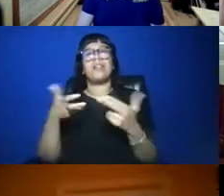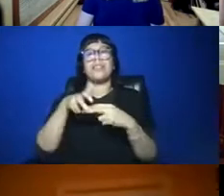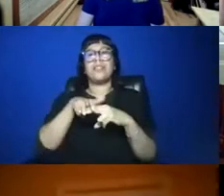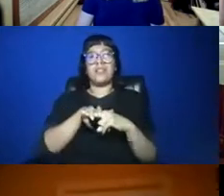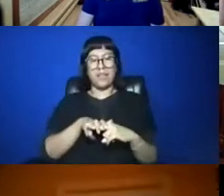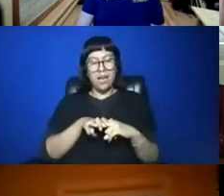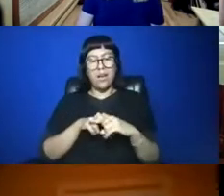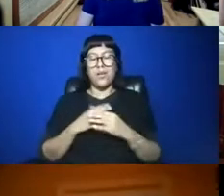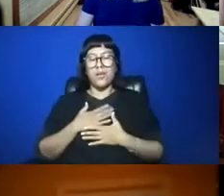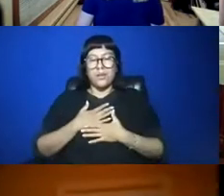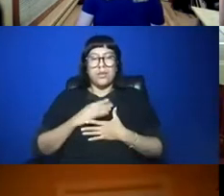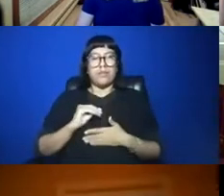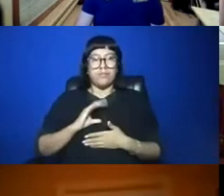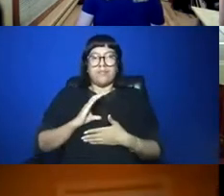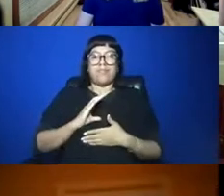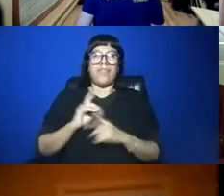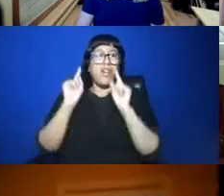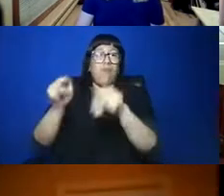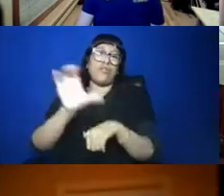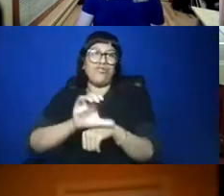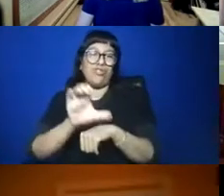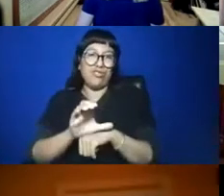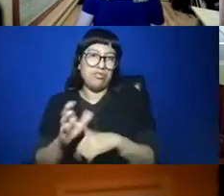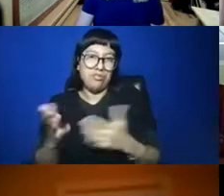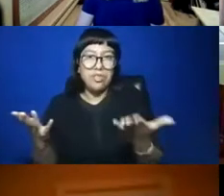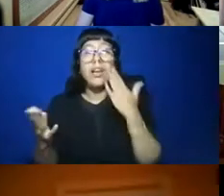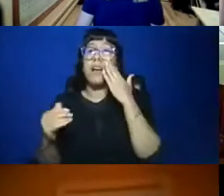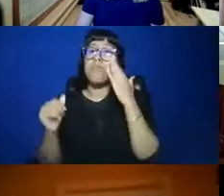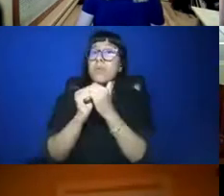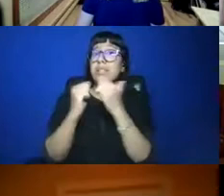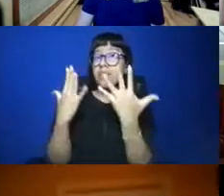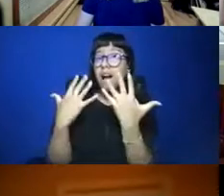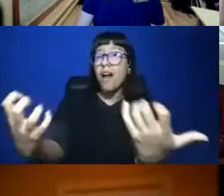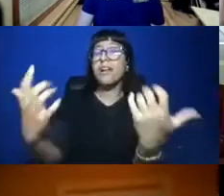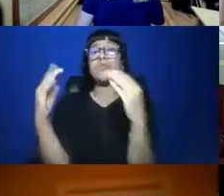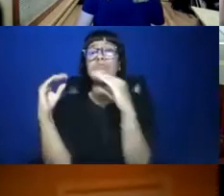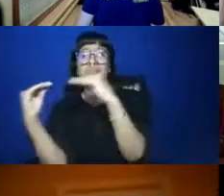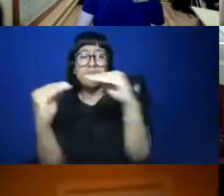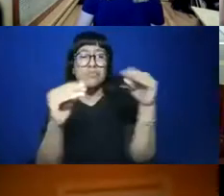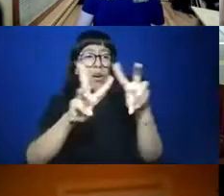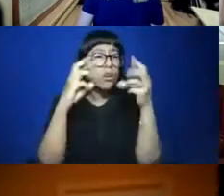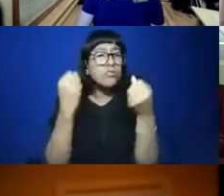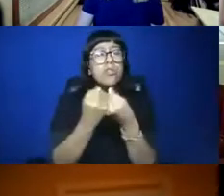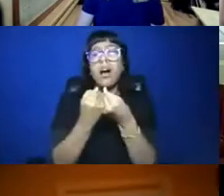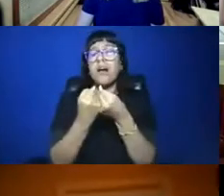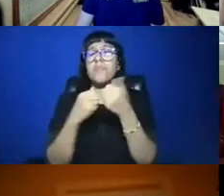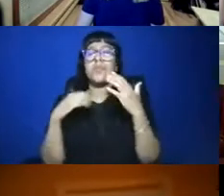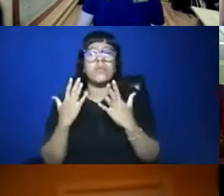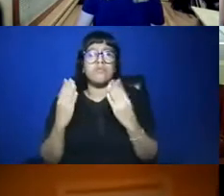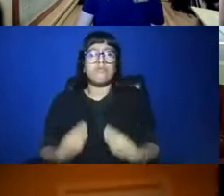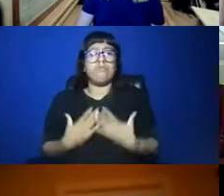church. And when I'm with the audience, or if I'm teaching a workshop, it is such a magical